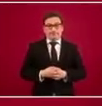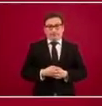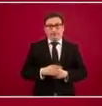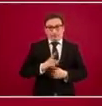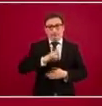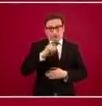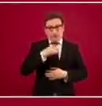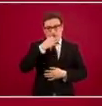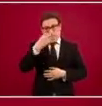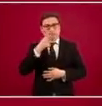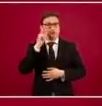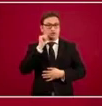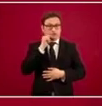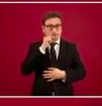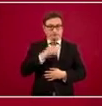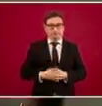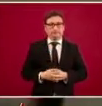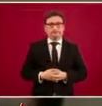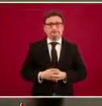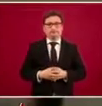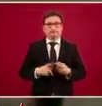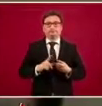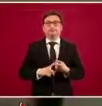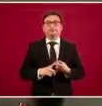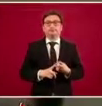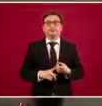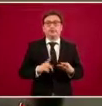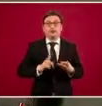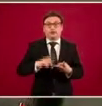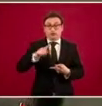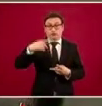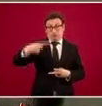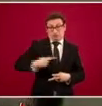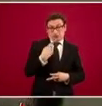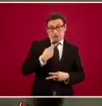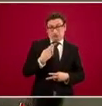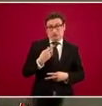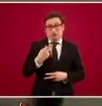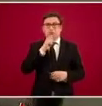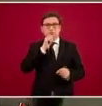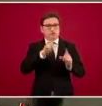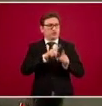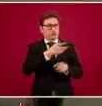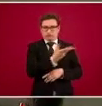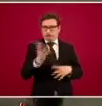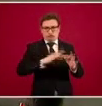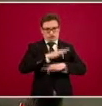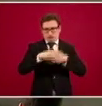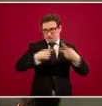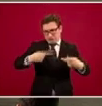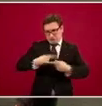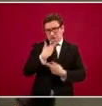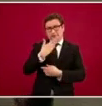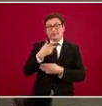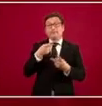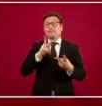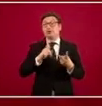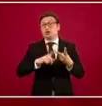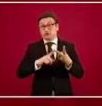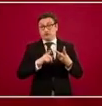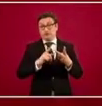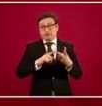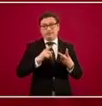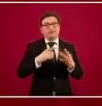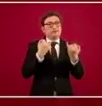calculate the data you want, and we can do those calculations, and I will present the answer to you tomorrow. And